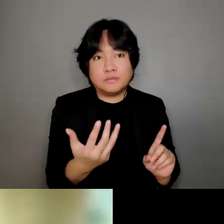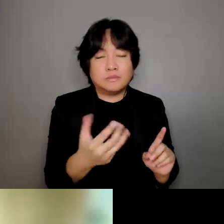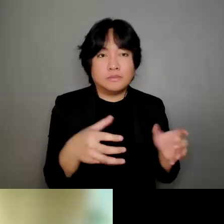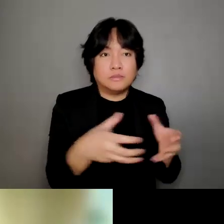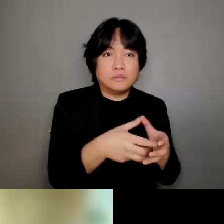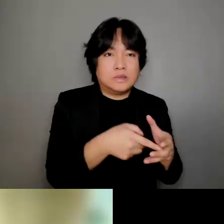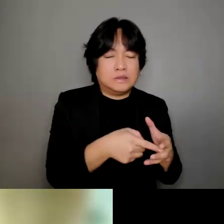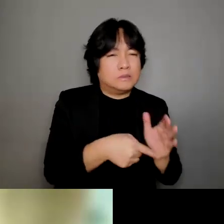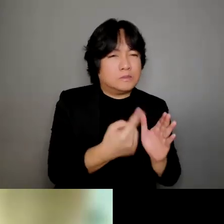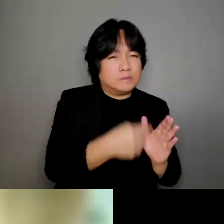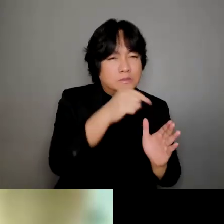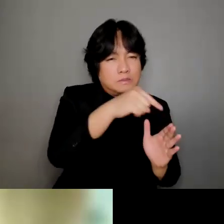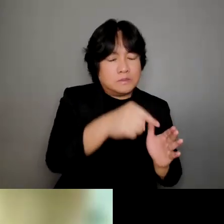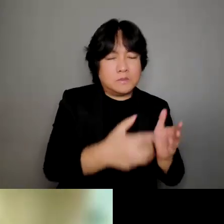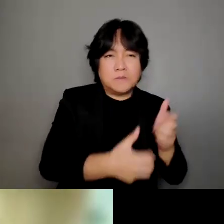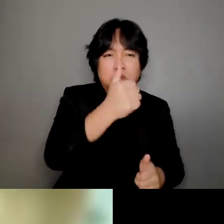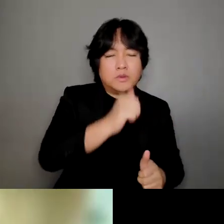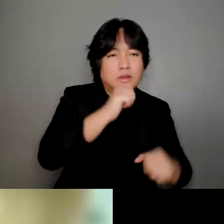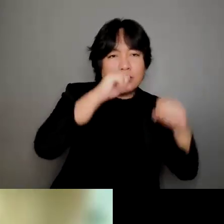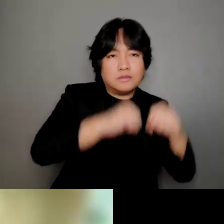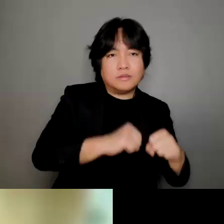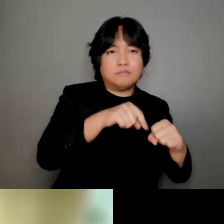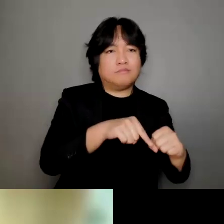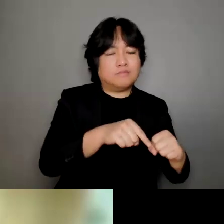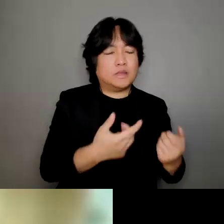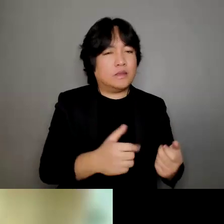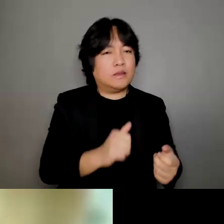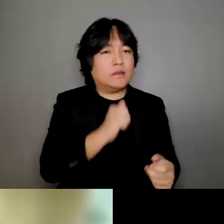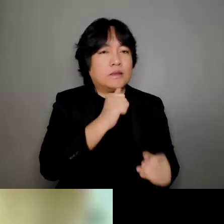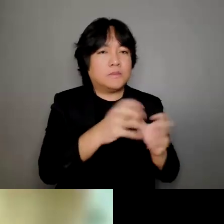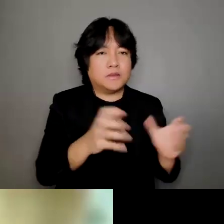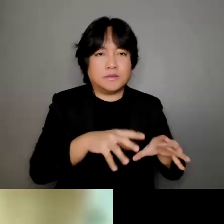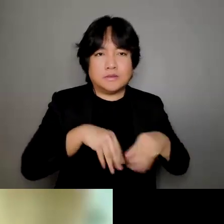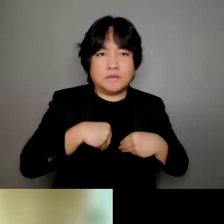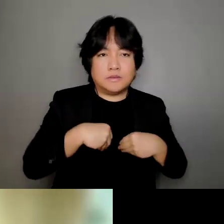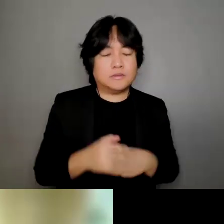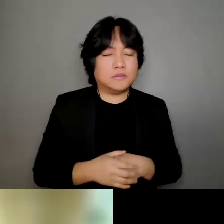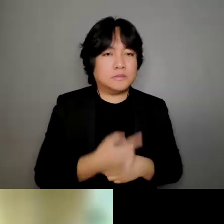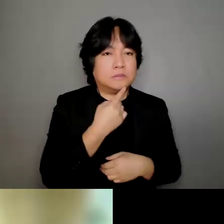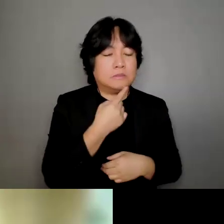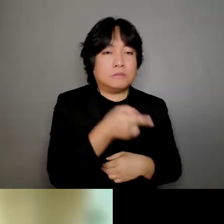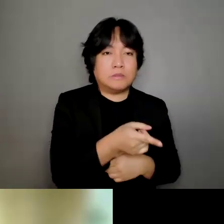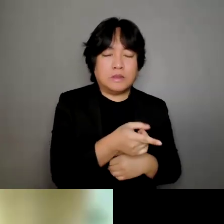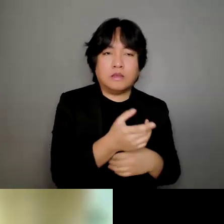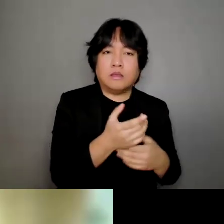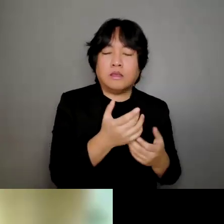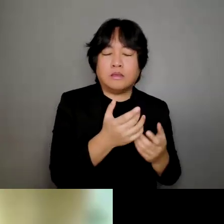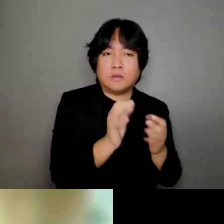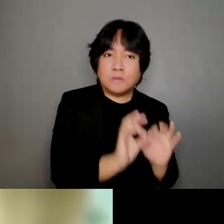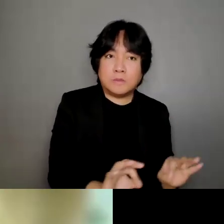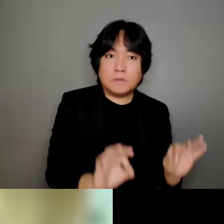greatest indicator of or strongest indicator of acceptance. And maaring mas mahalaga for us to say that there